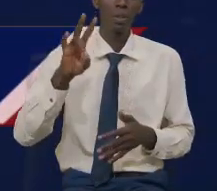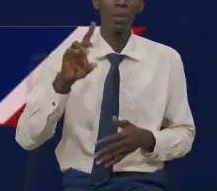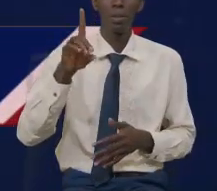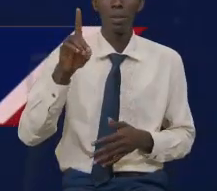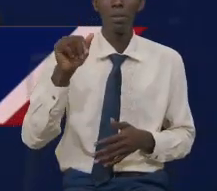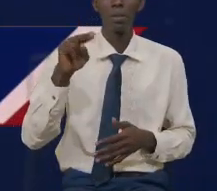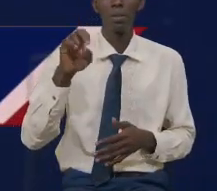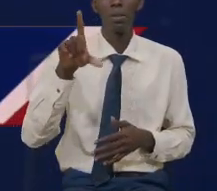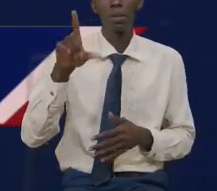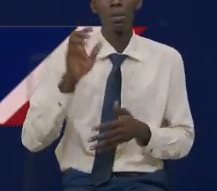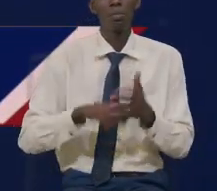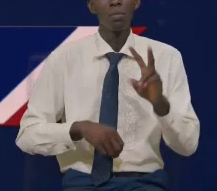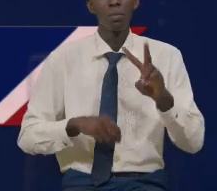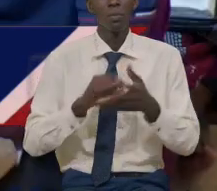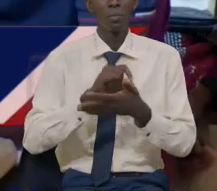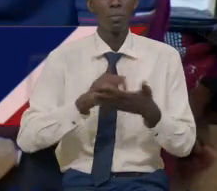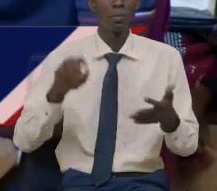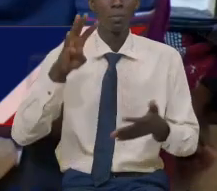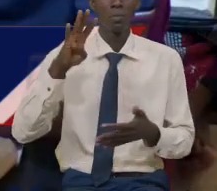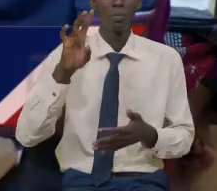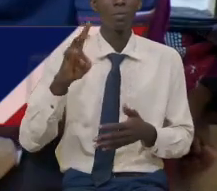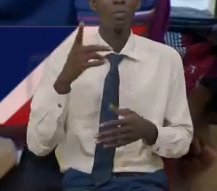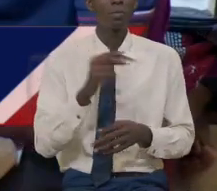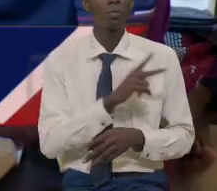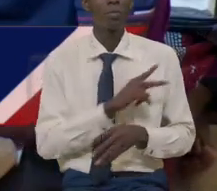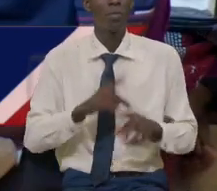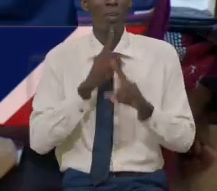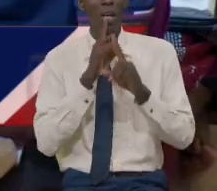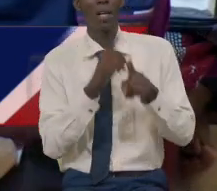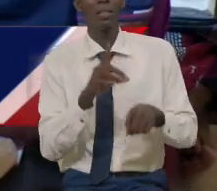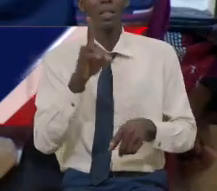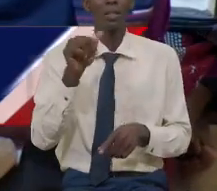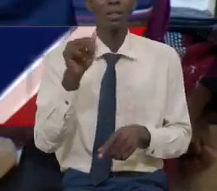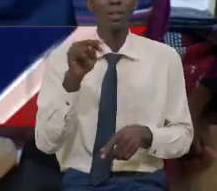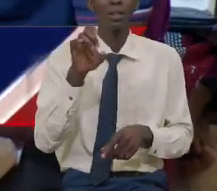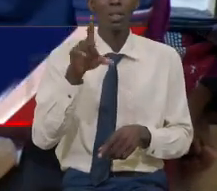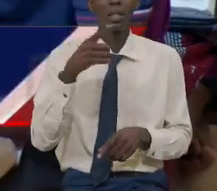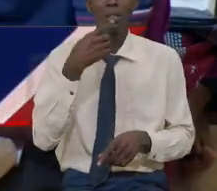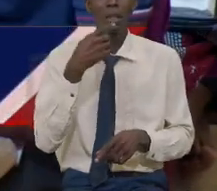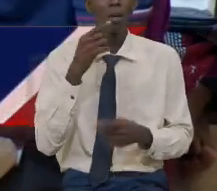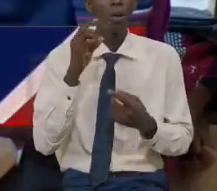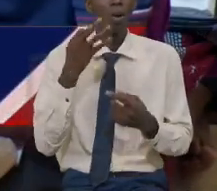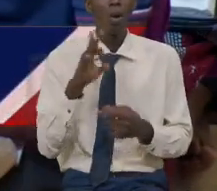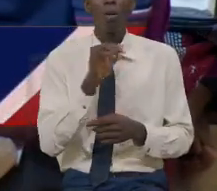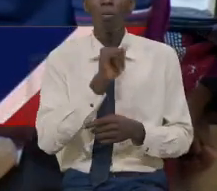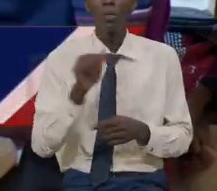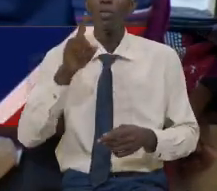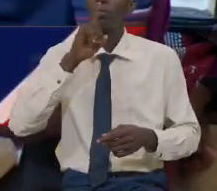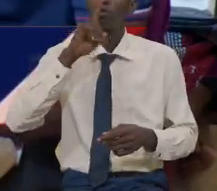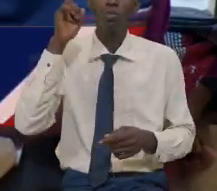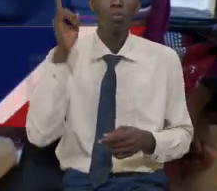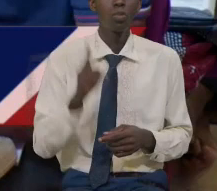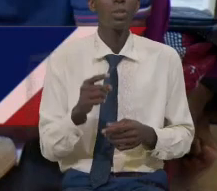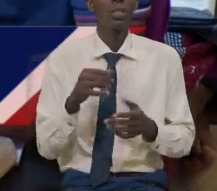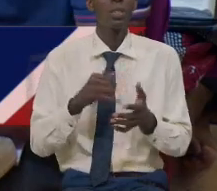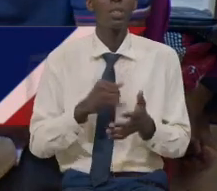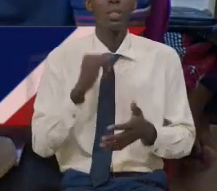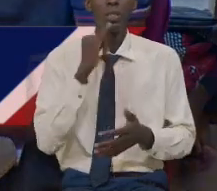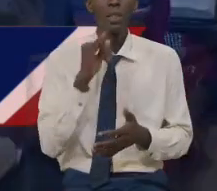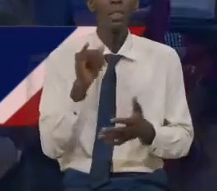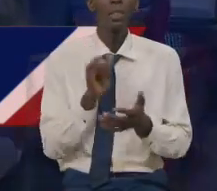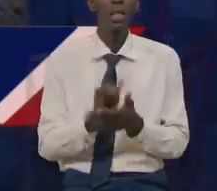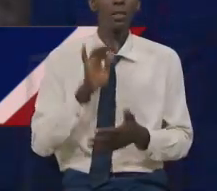Daniel chapter 2, verse 47, and the king answered Daniel and said, of a truth it is that